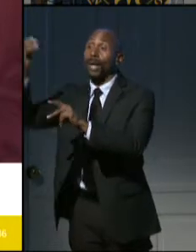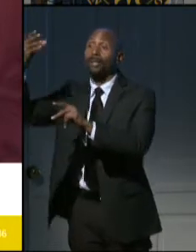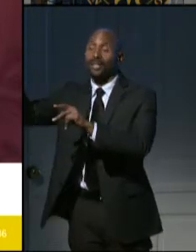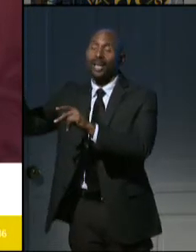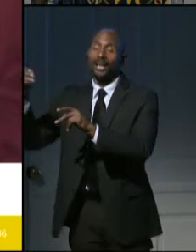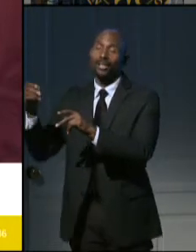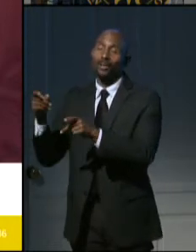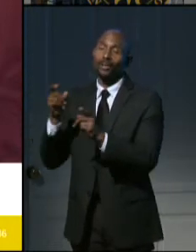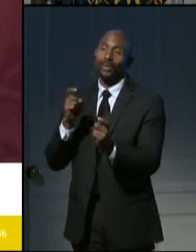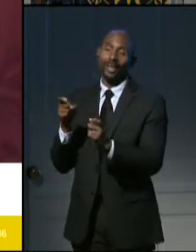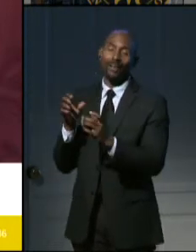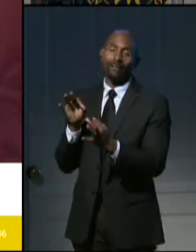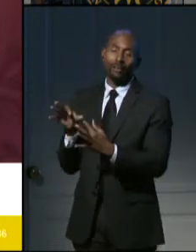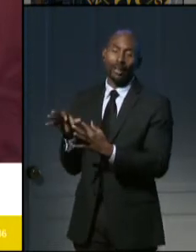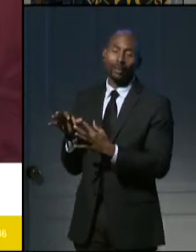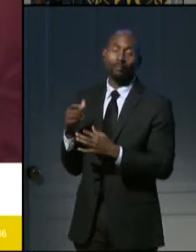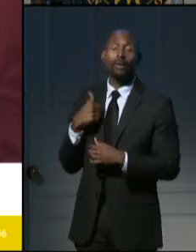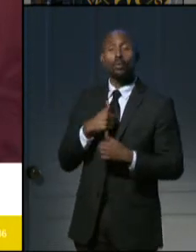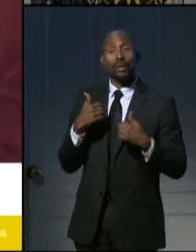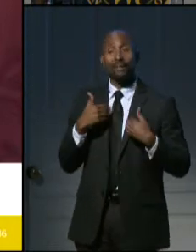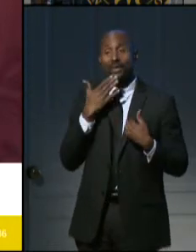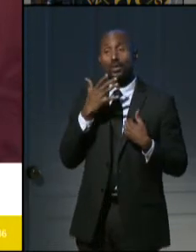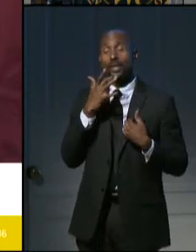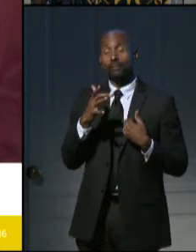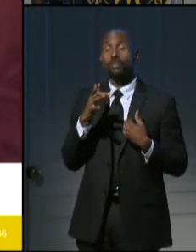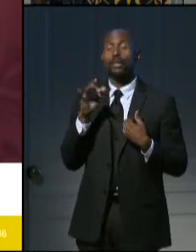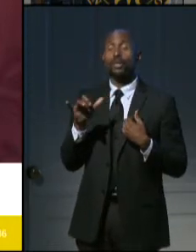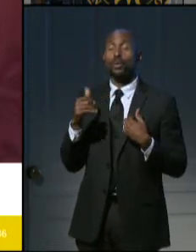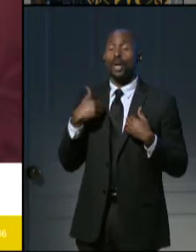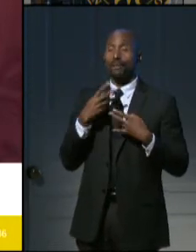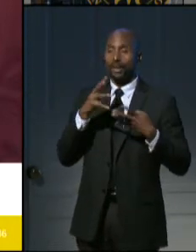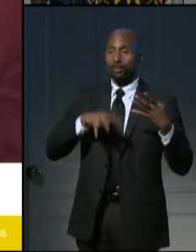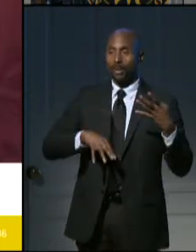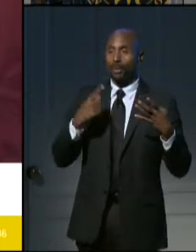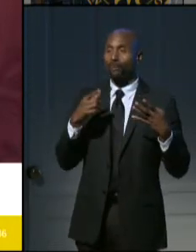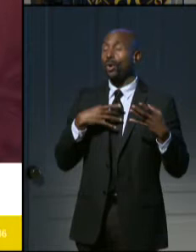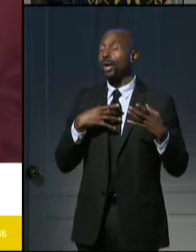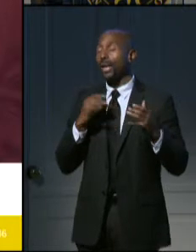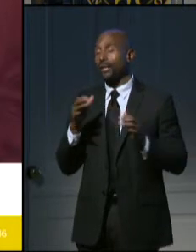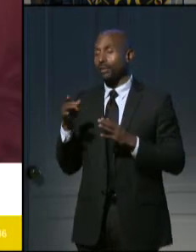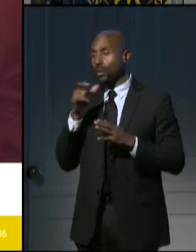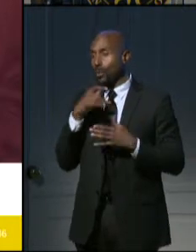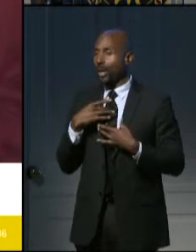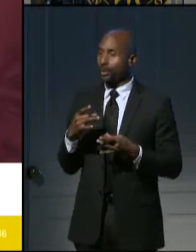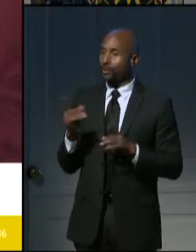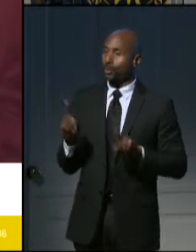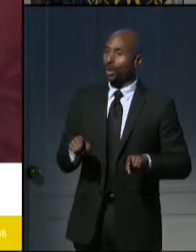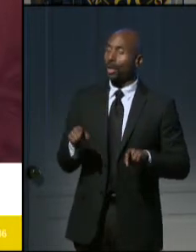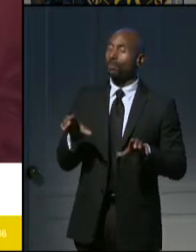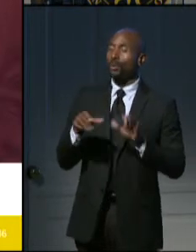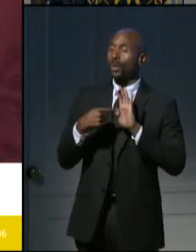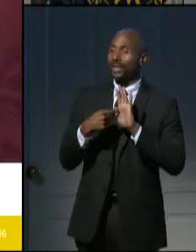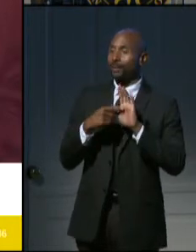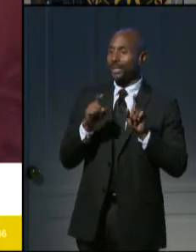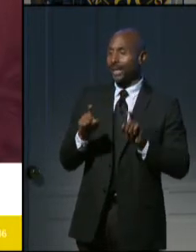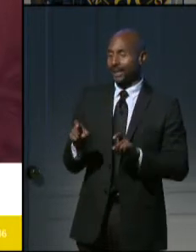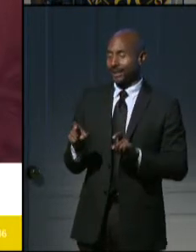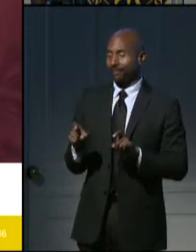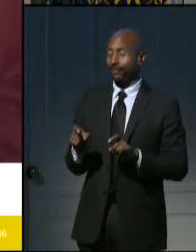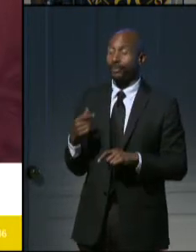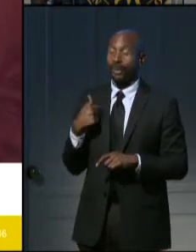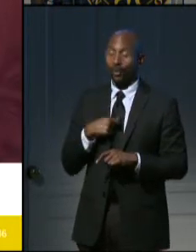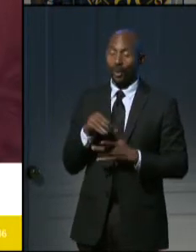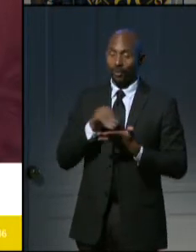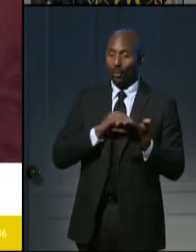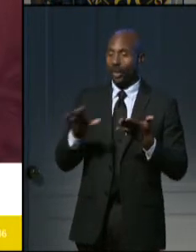in maintaining a spreadsheet of individuals that are interested in coming in to test, to do exhibit testing with us. So we record their